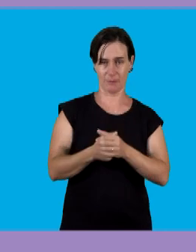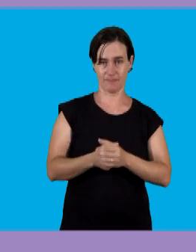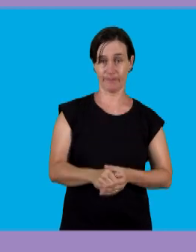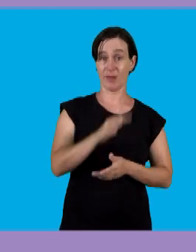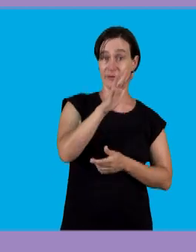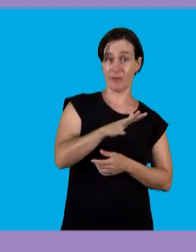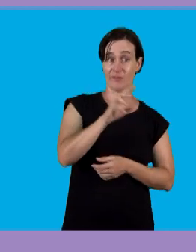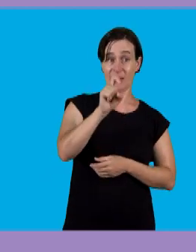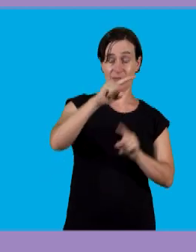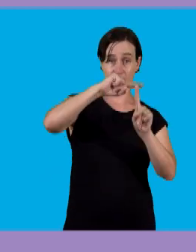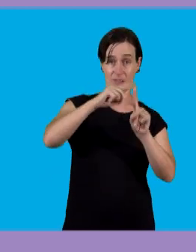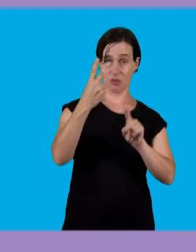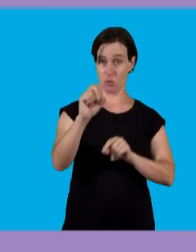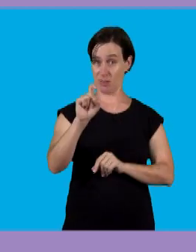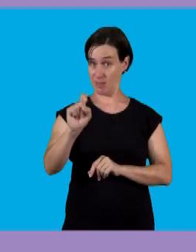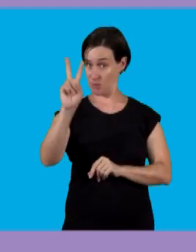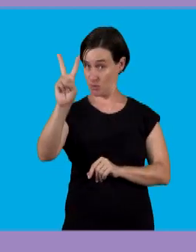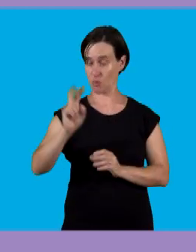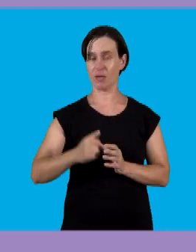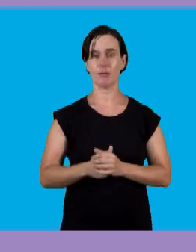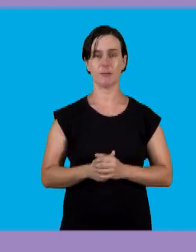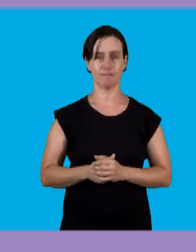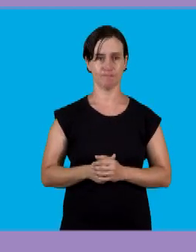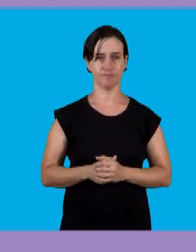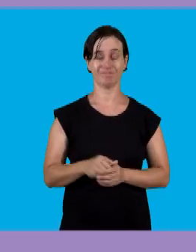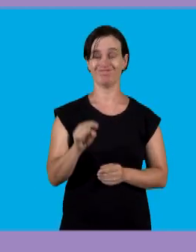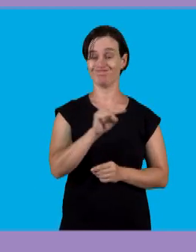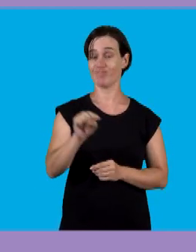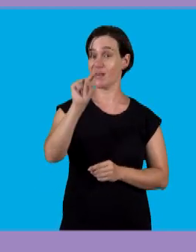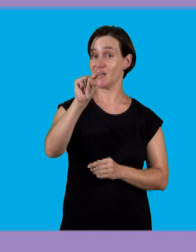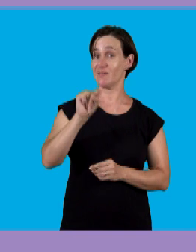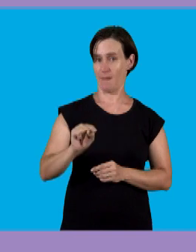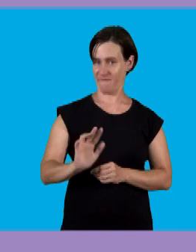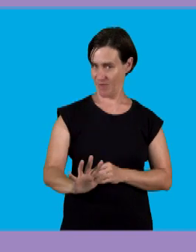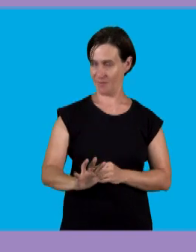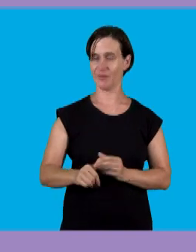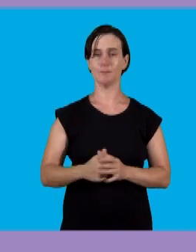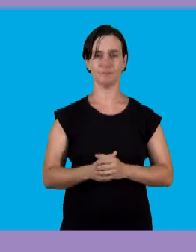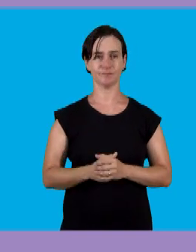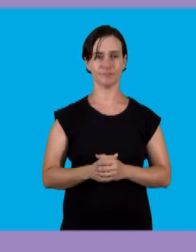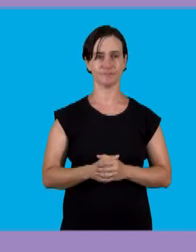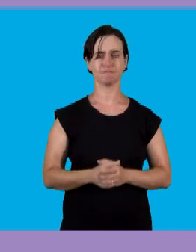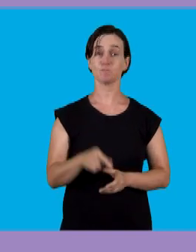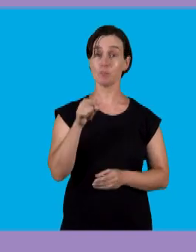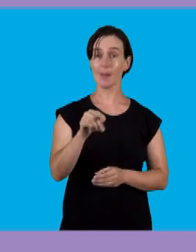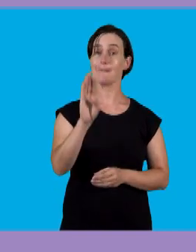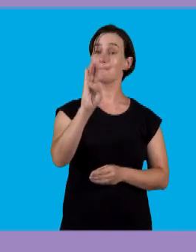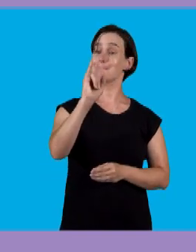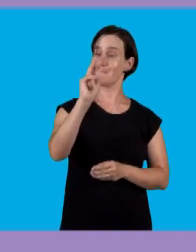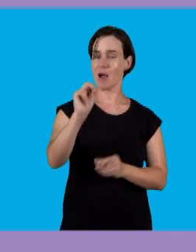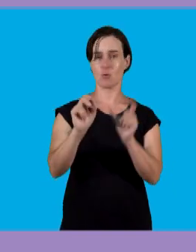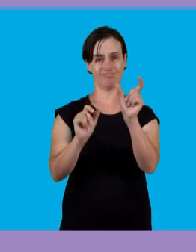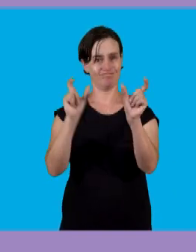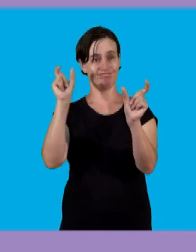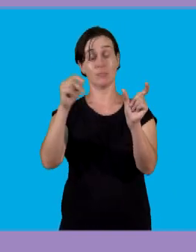plus 20x squared divided by 5. Now, because this is a binomial, each of the